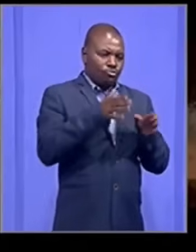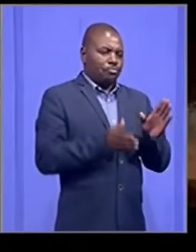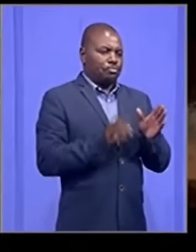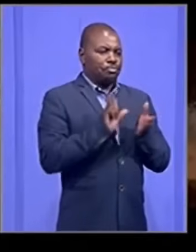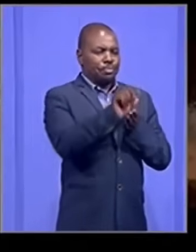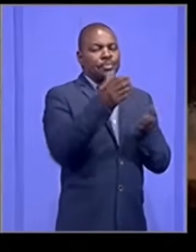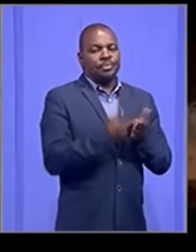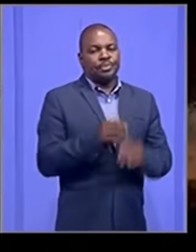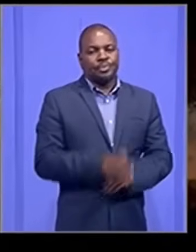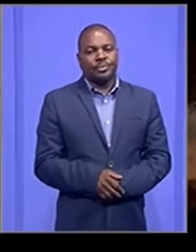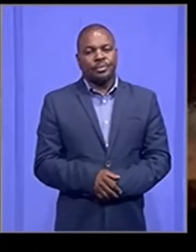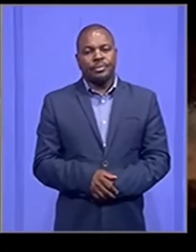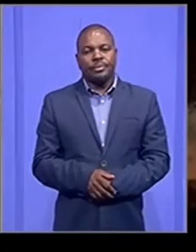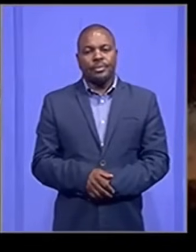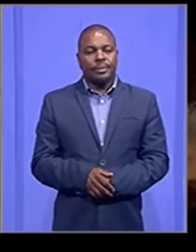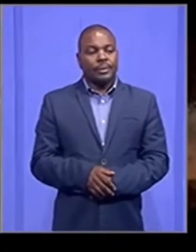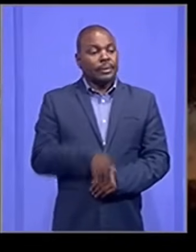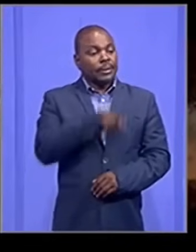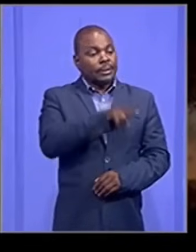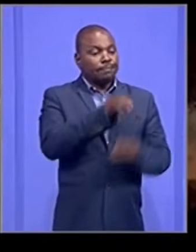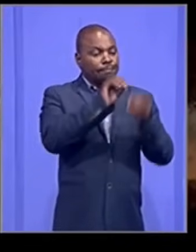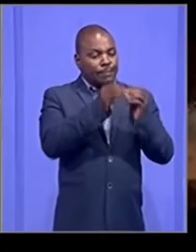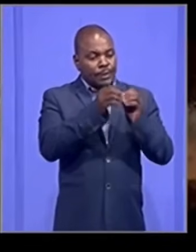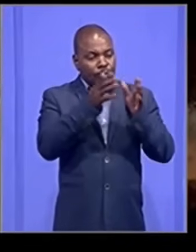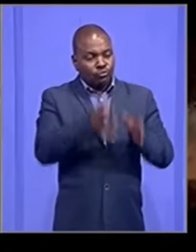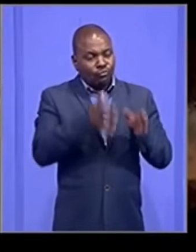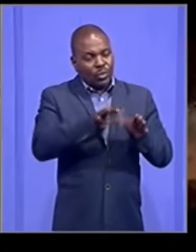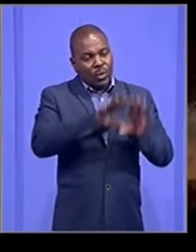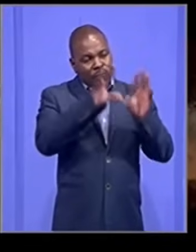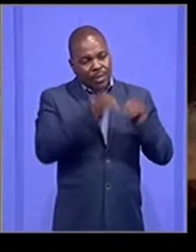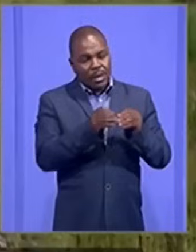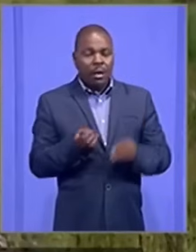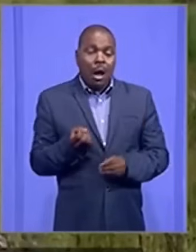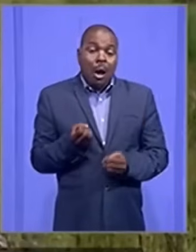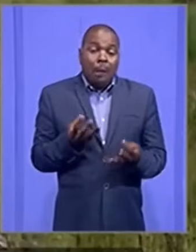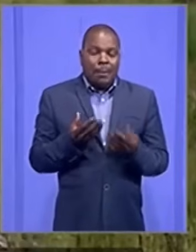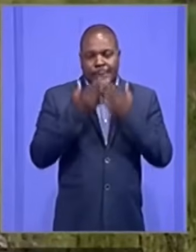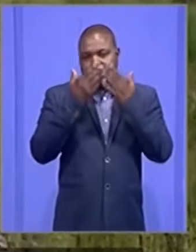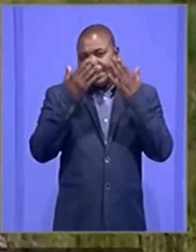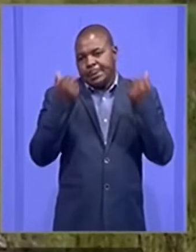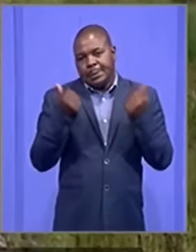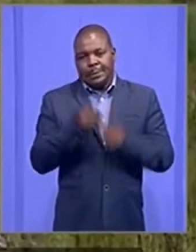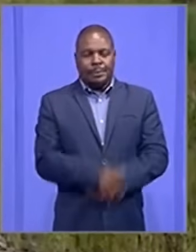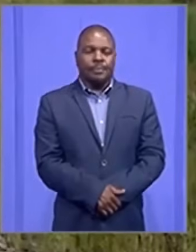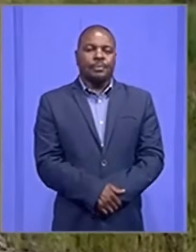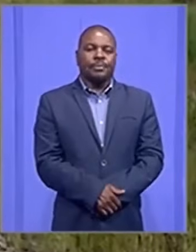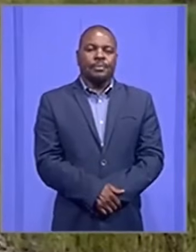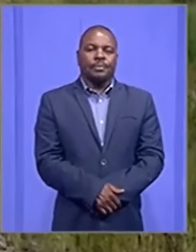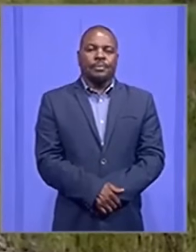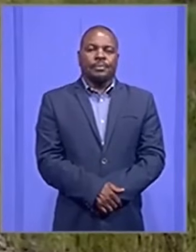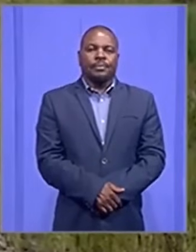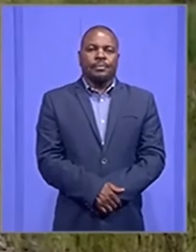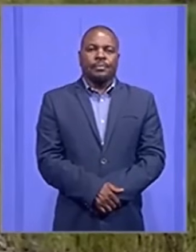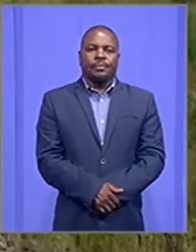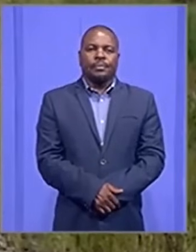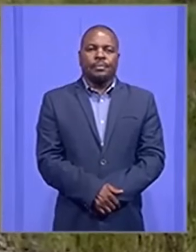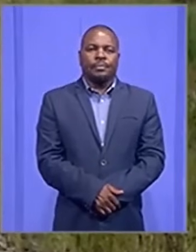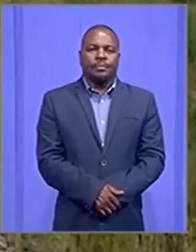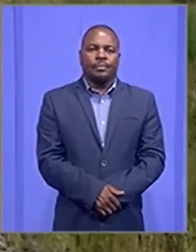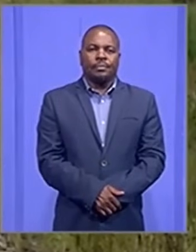Ha ho so hlake hore di jeho tsa tukiso ya diporo e tla ba bokae. Selwane Gagau, SABC